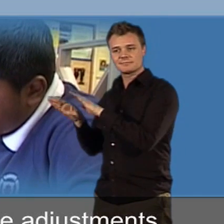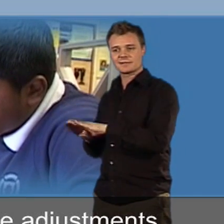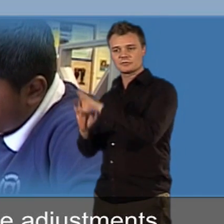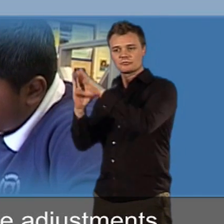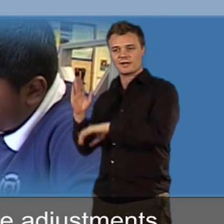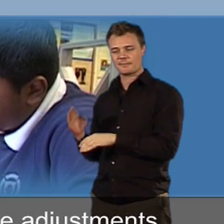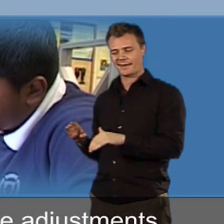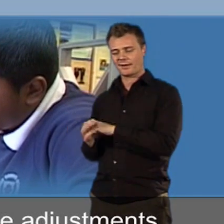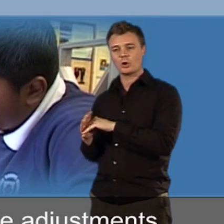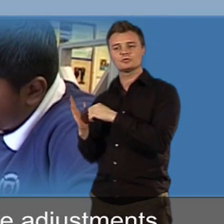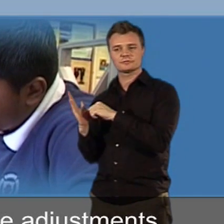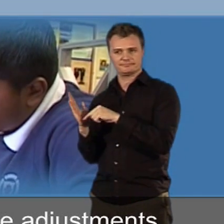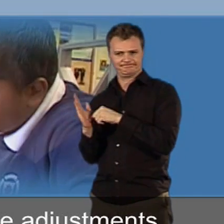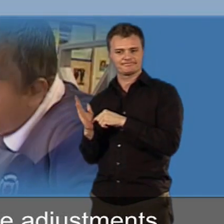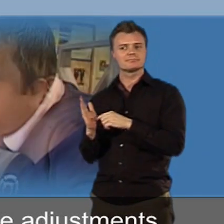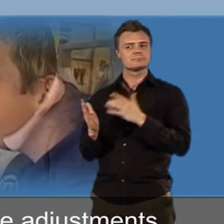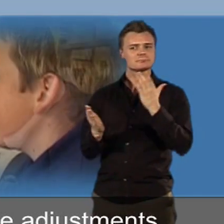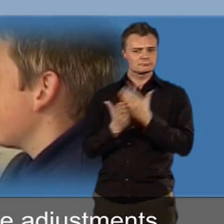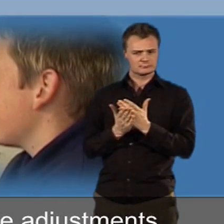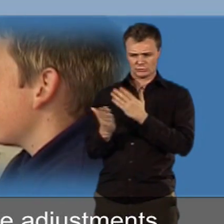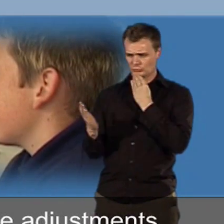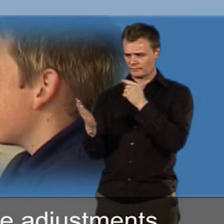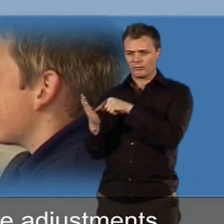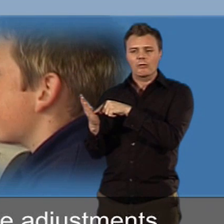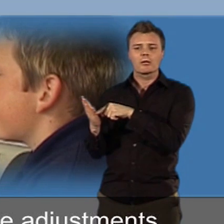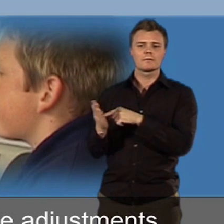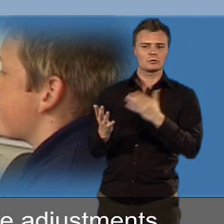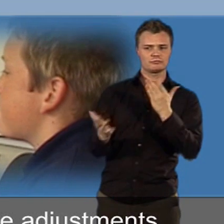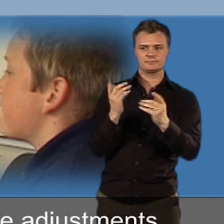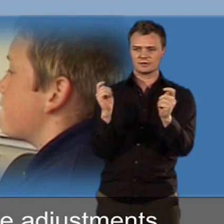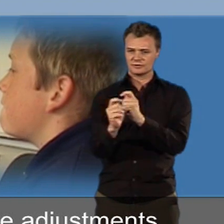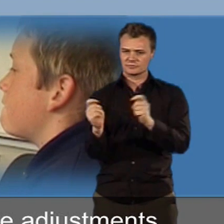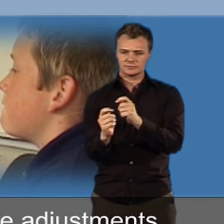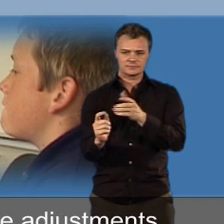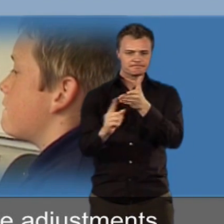making reasonable adjustments for disabled pupils in teaching and learning.